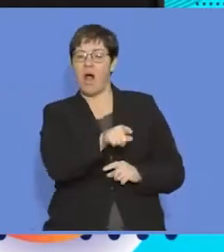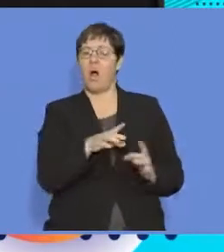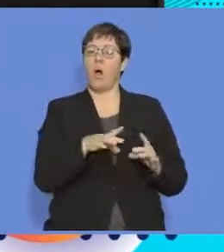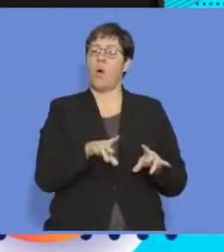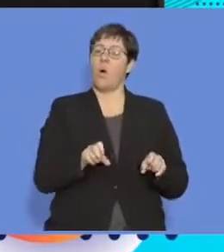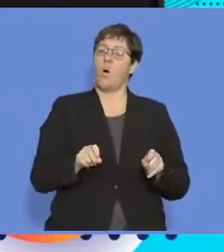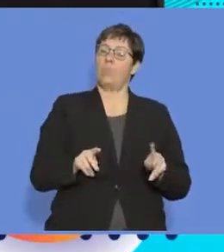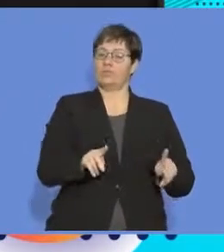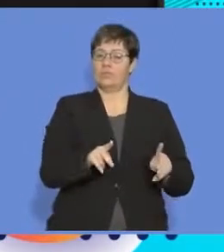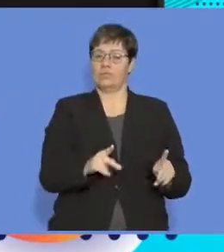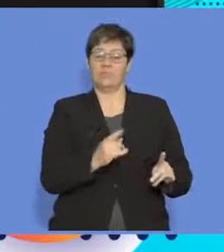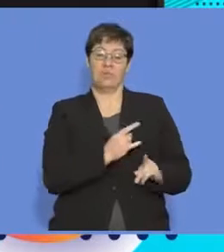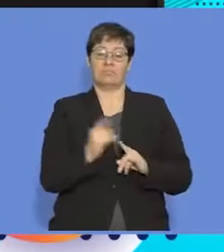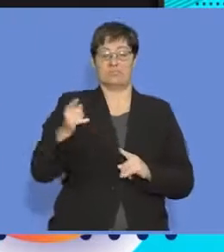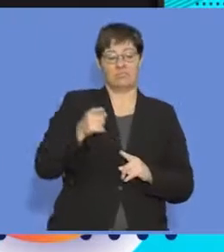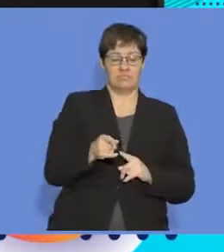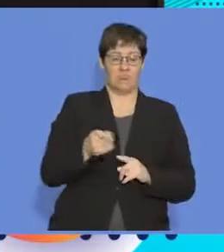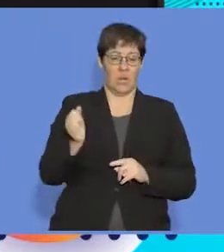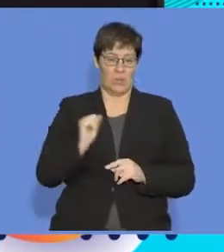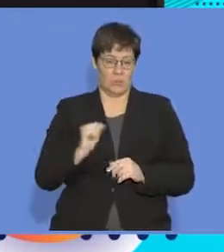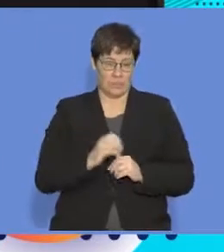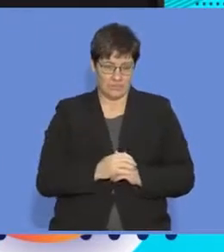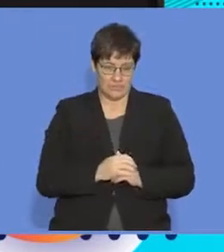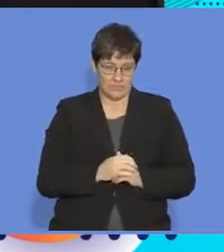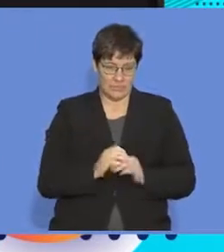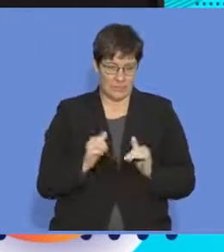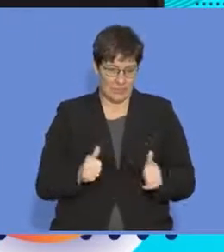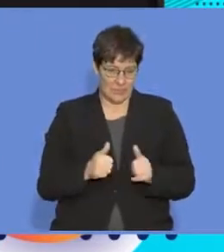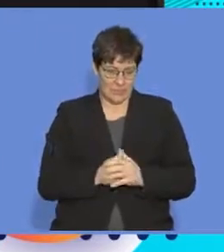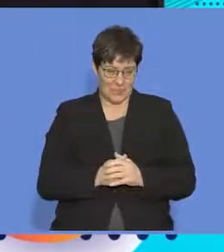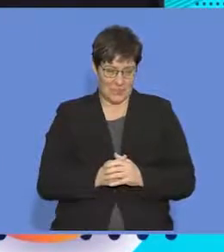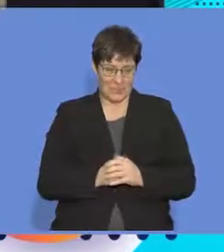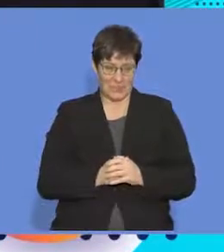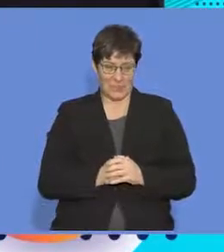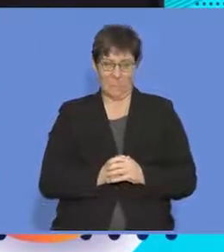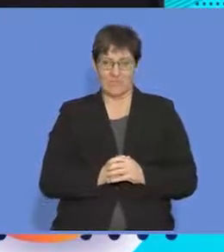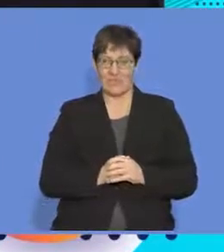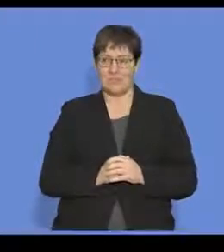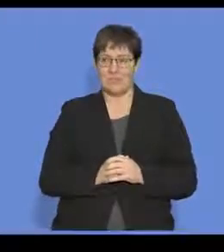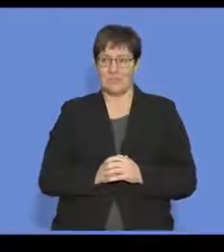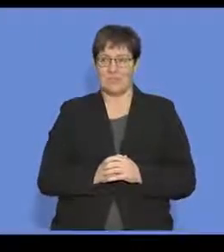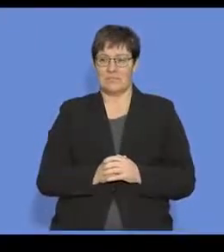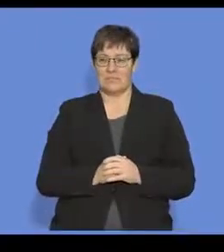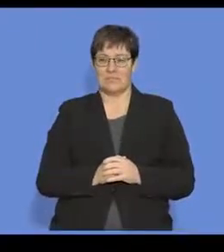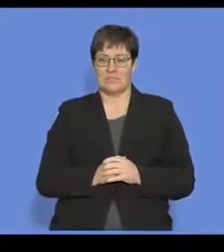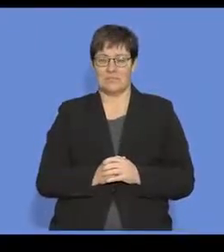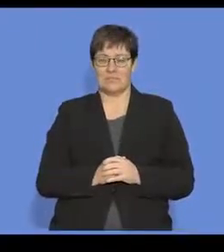is the chance of actually winning lotto. Okay, great, fantastic.